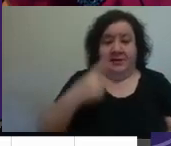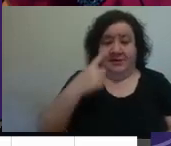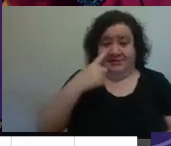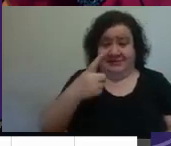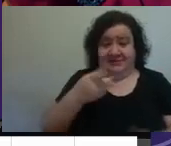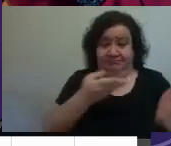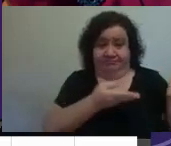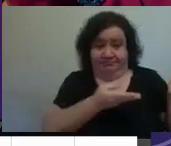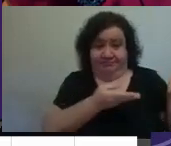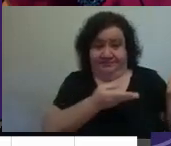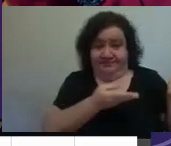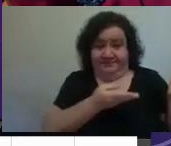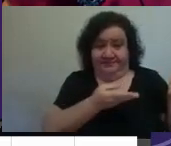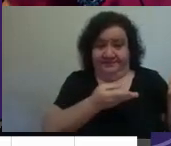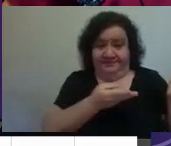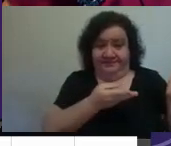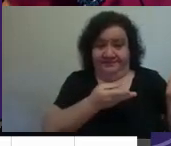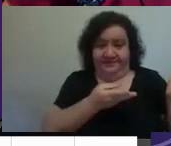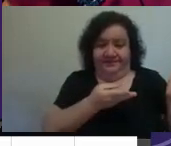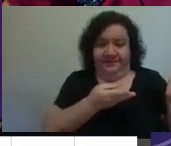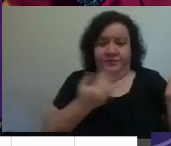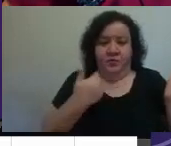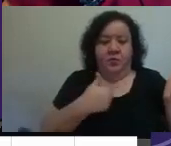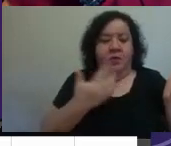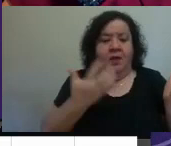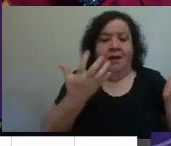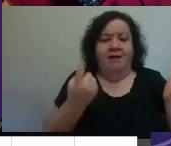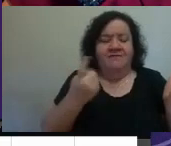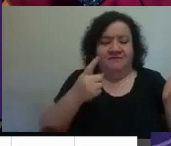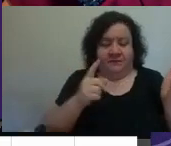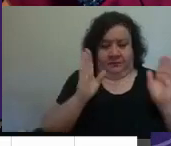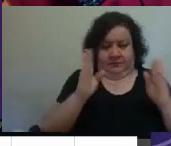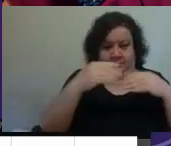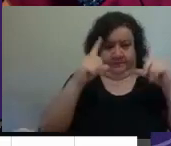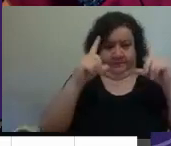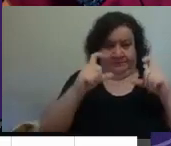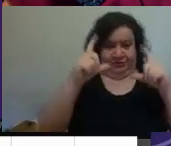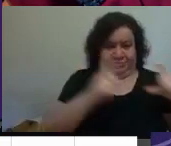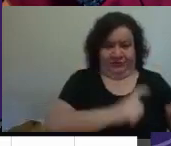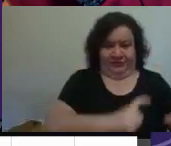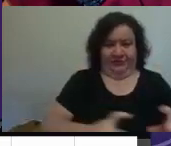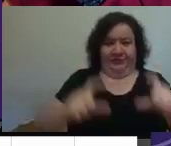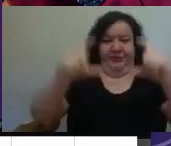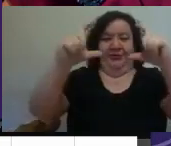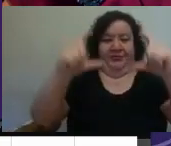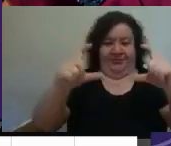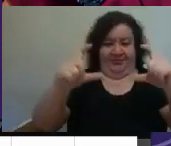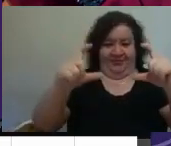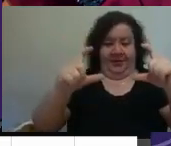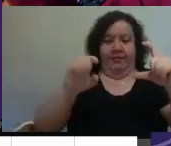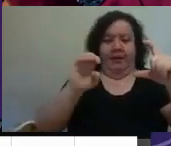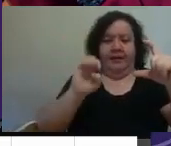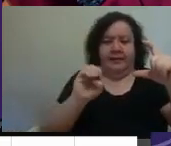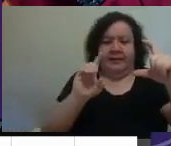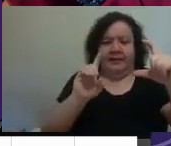the website portal, and I'm in the edit version. So on the right side, you can see what I see as a web